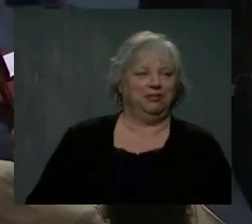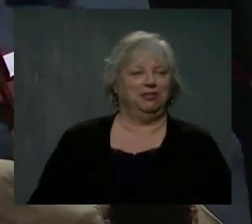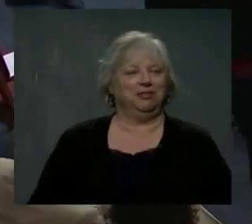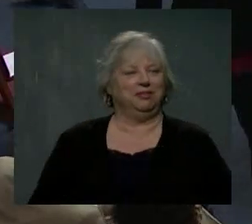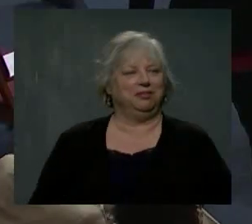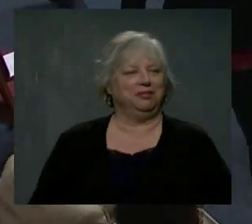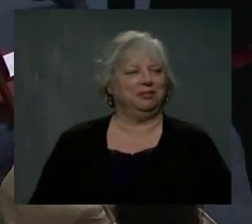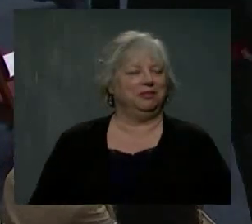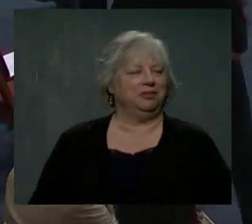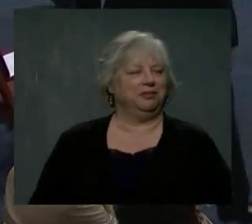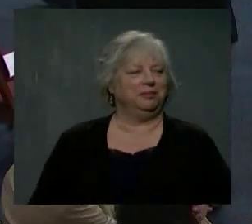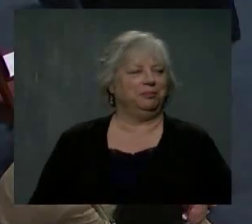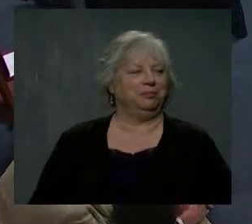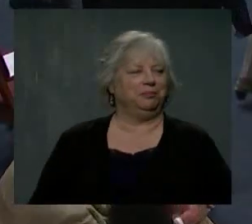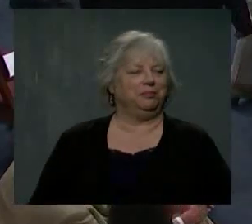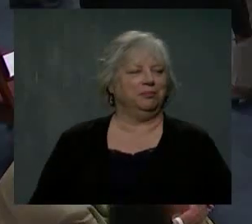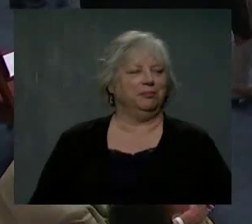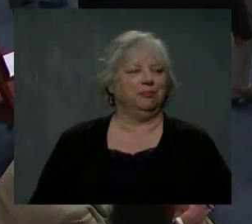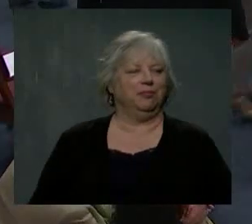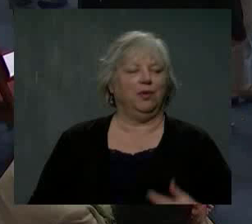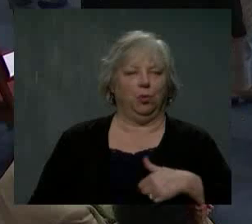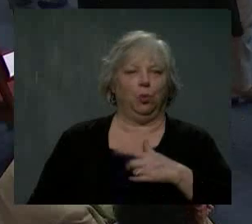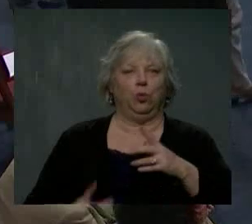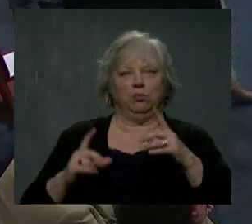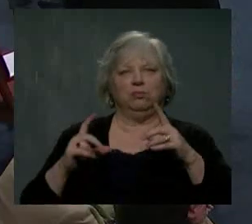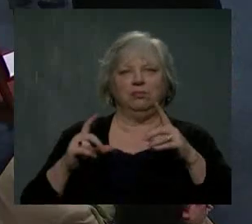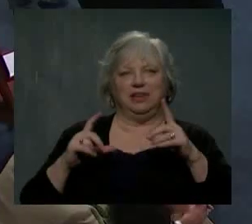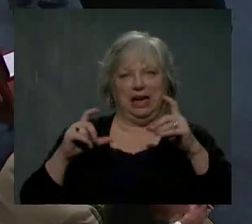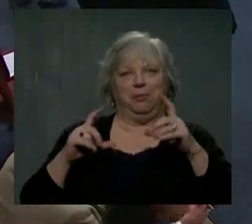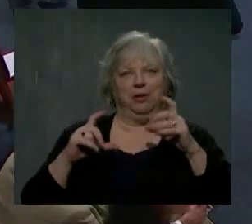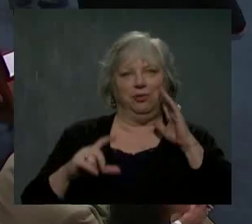Go ahead and hold the award. We'll get a picture.